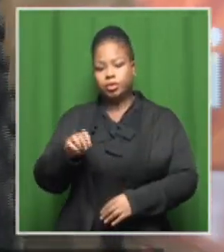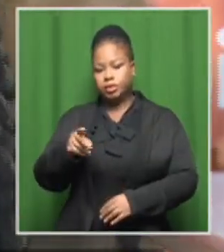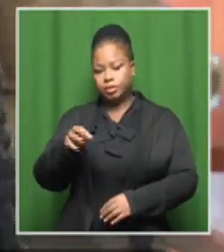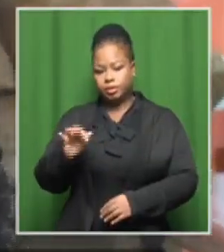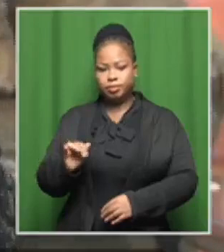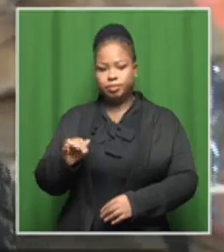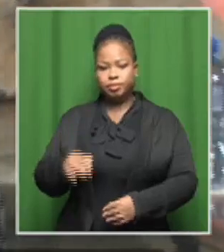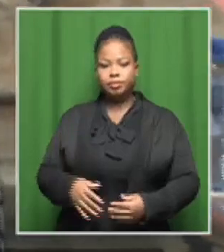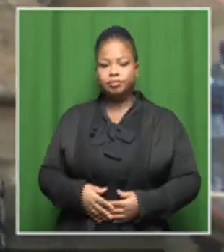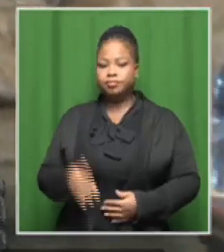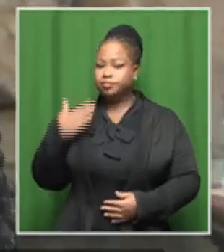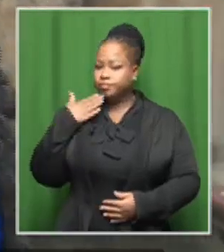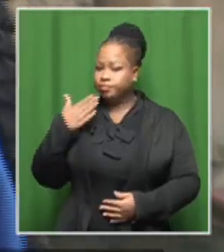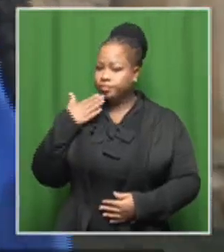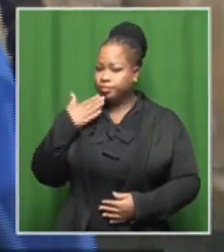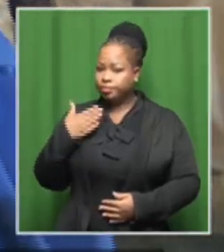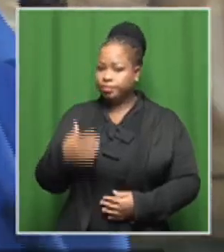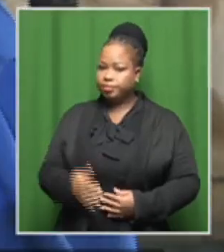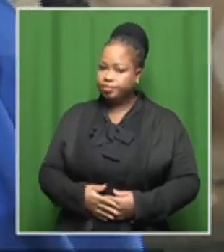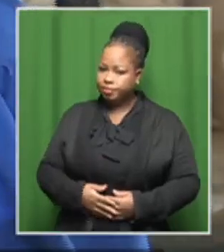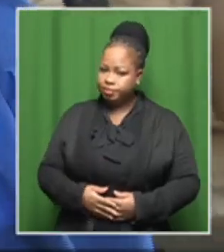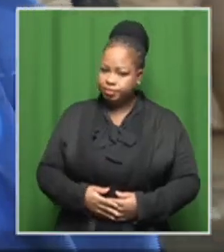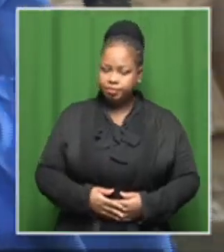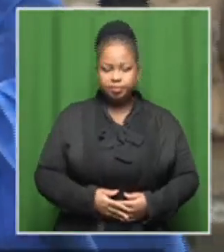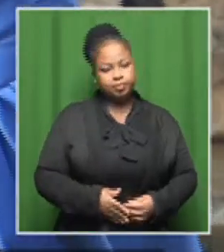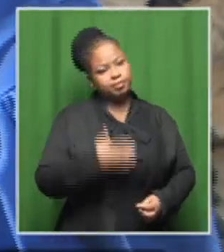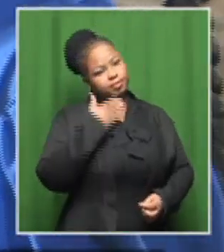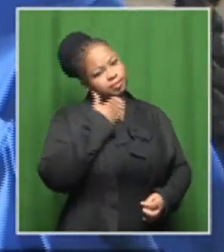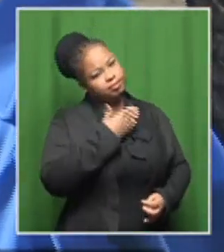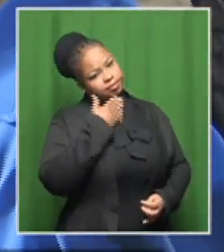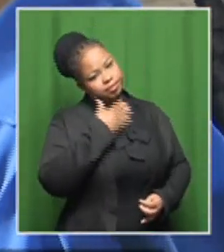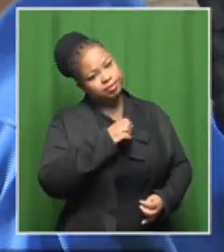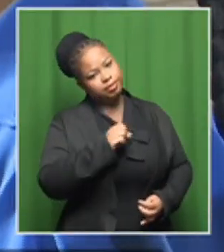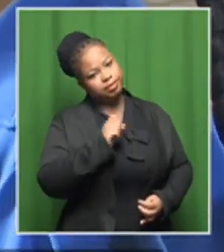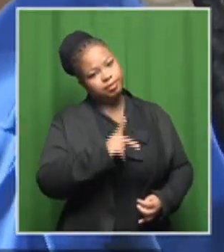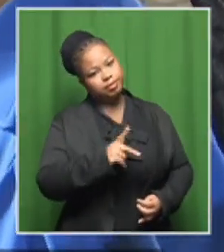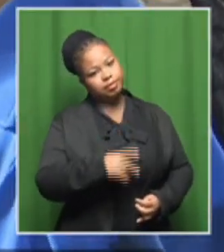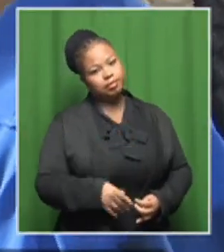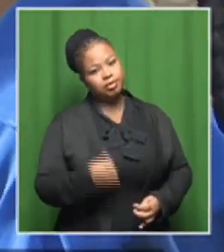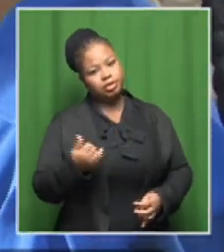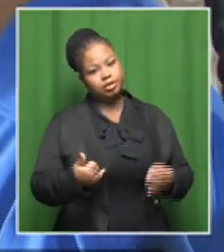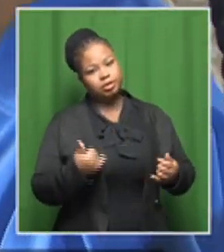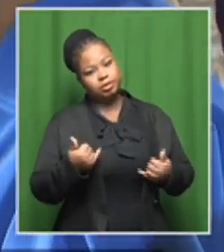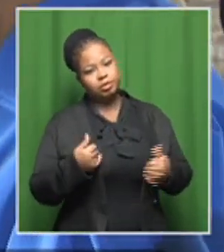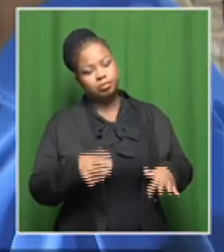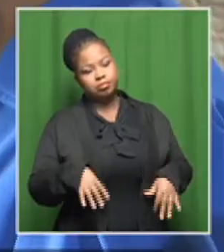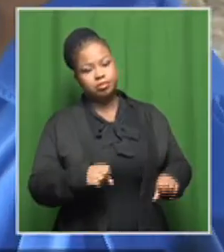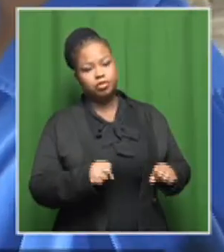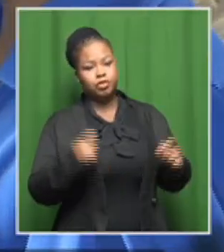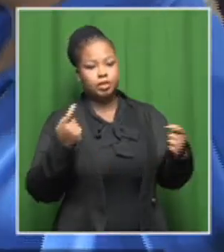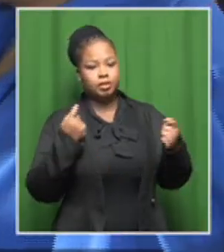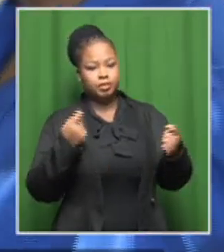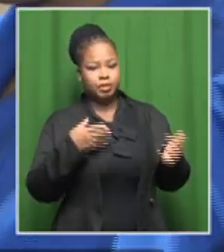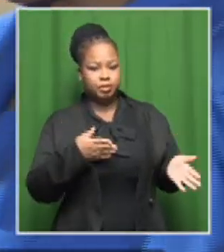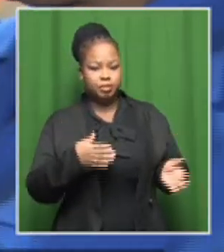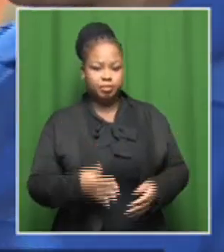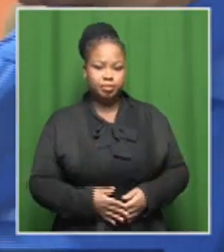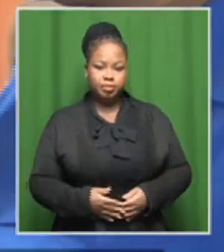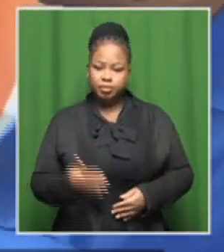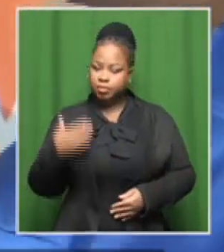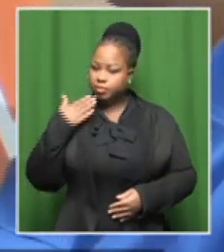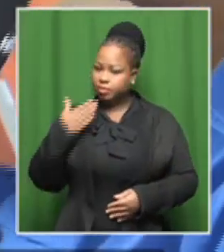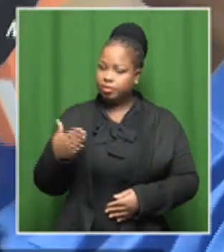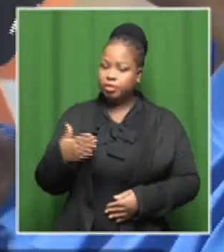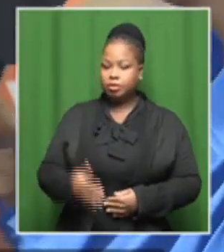much, and good morning after last night. Good morning, Sakina. Good morning. We really enjoyed your hosting of the event. Thank you so much